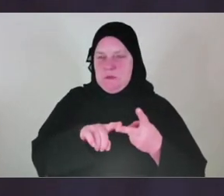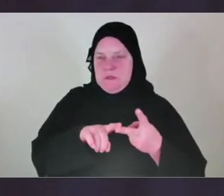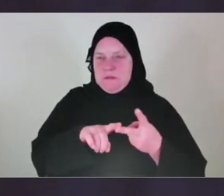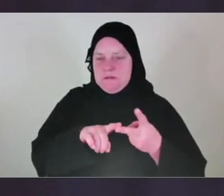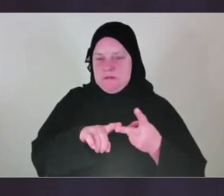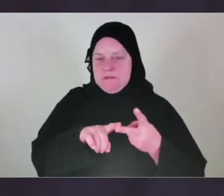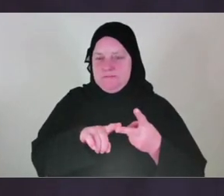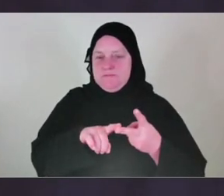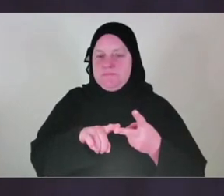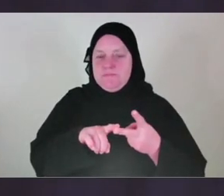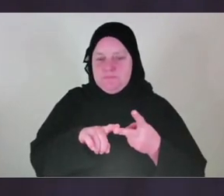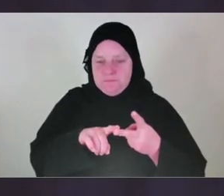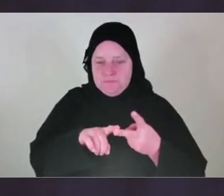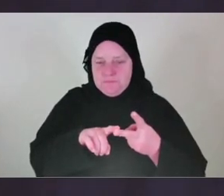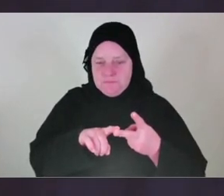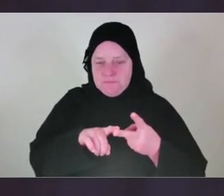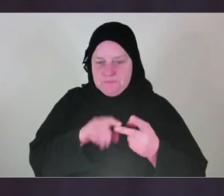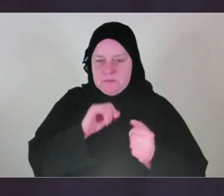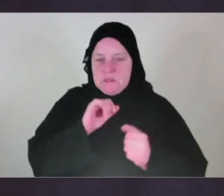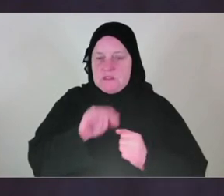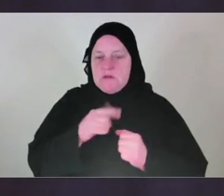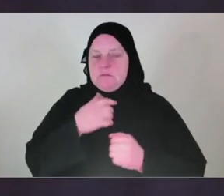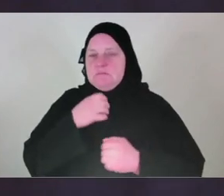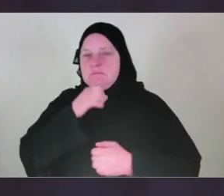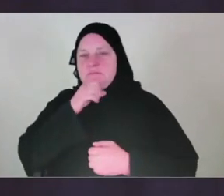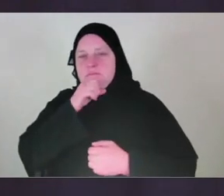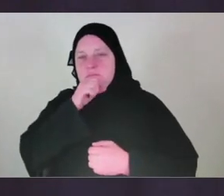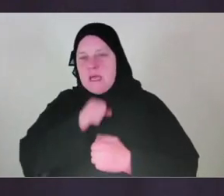Ma'mun, this is his title.